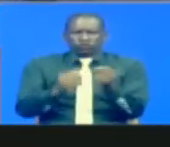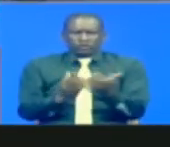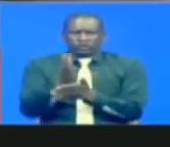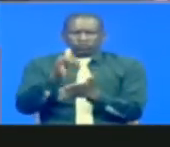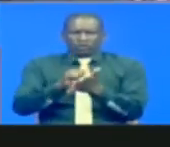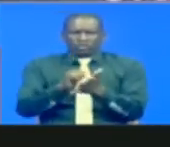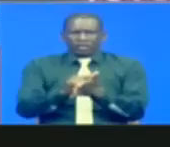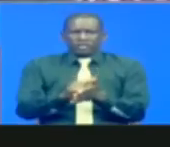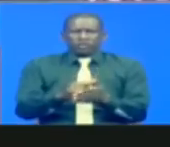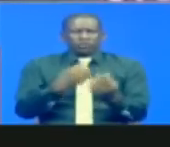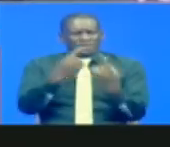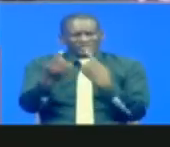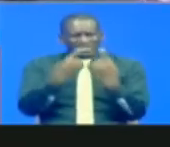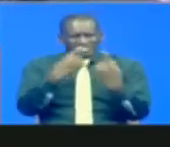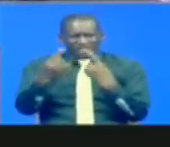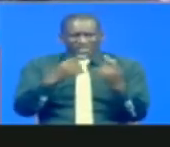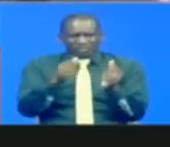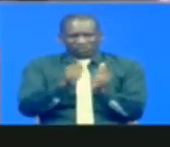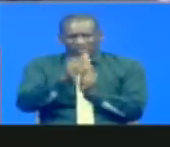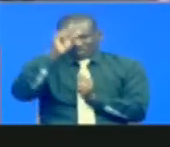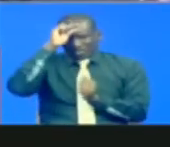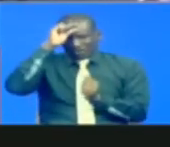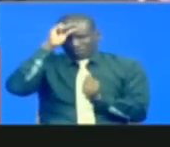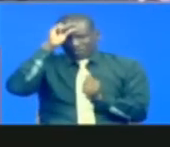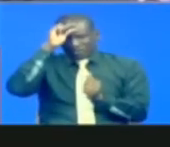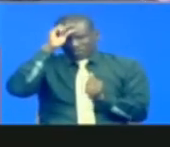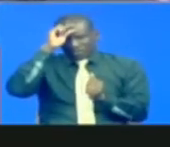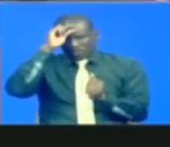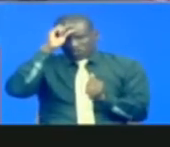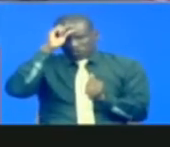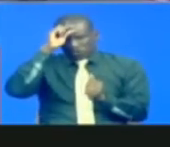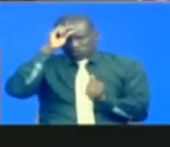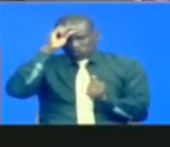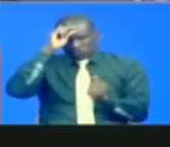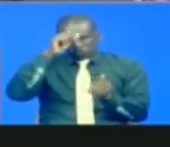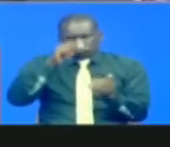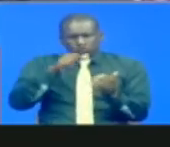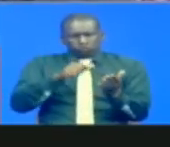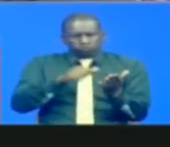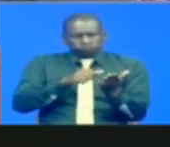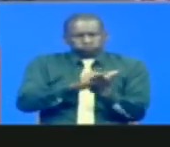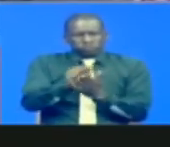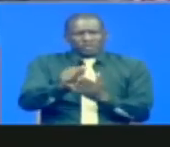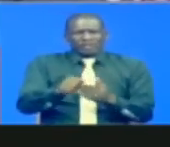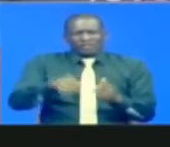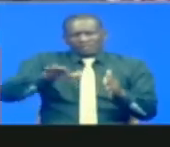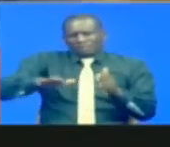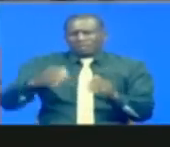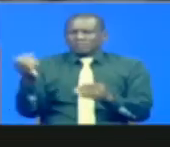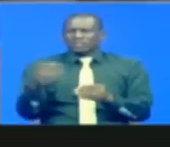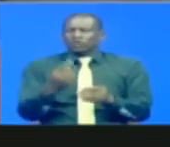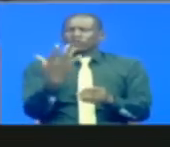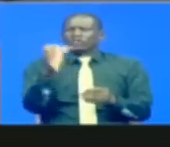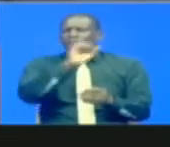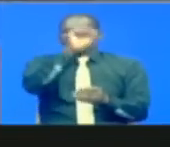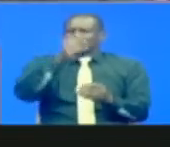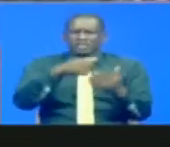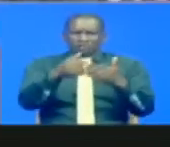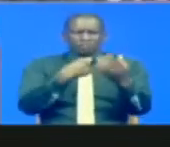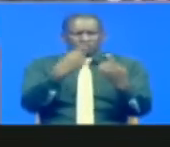we negotiate with the government to gazette the minimum wage of 5% before we talk